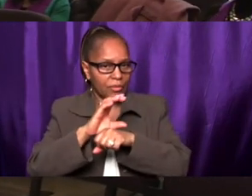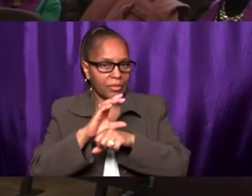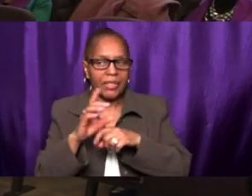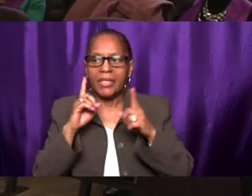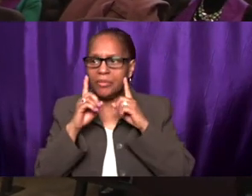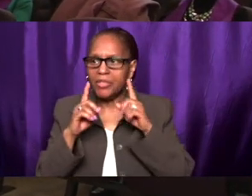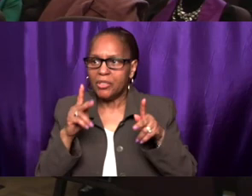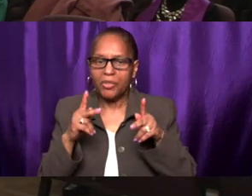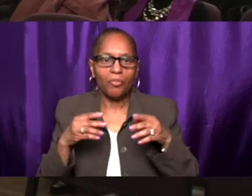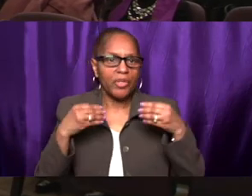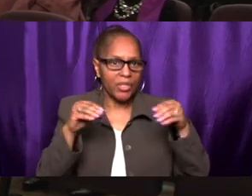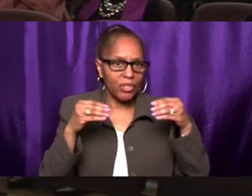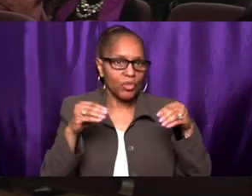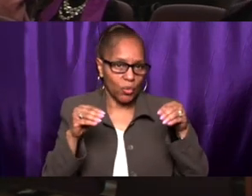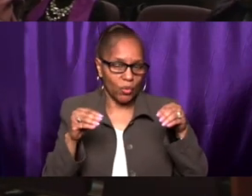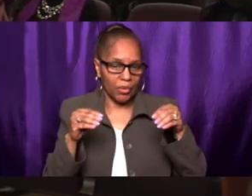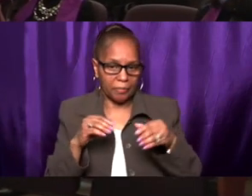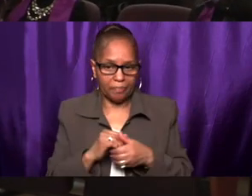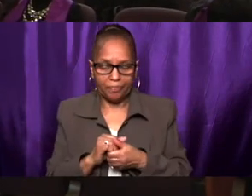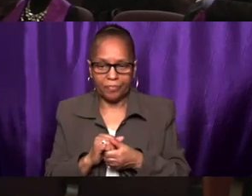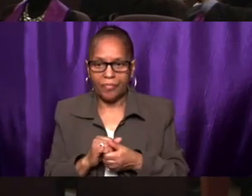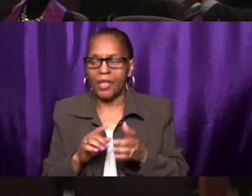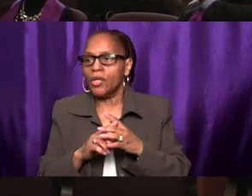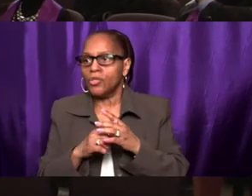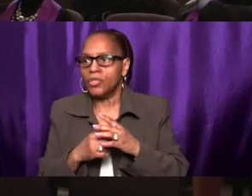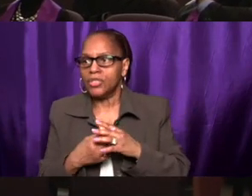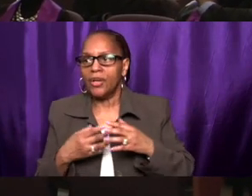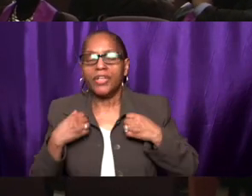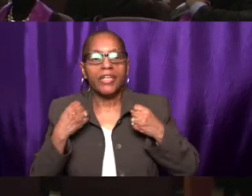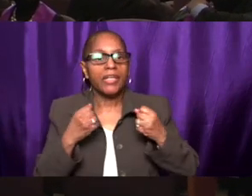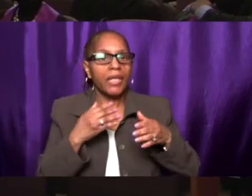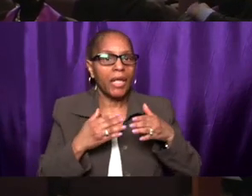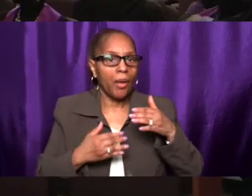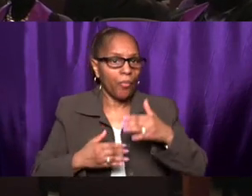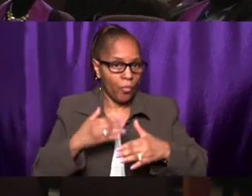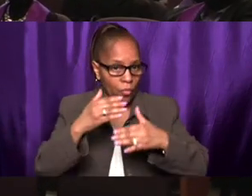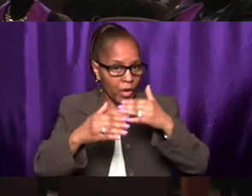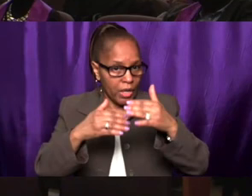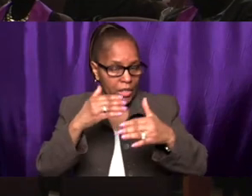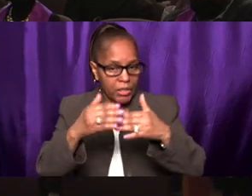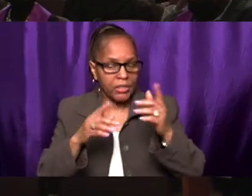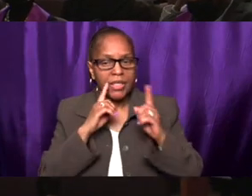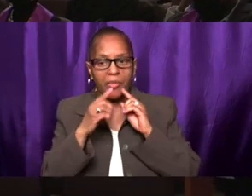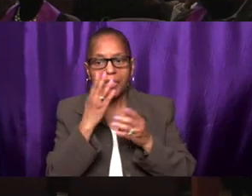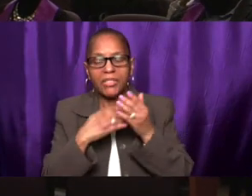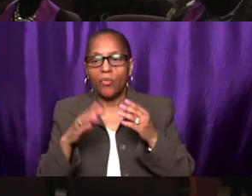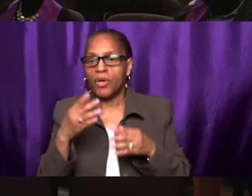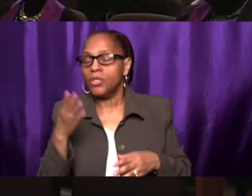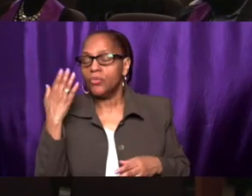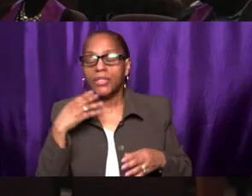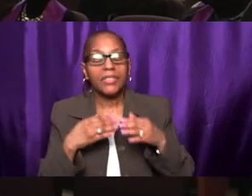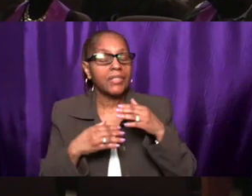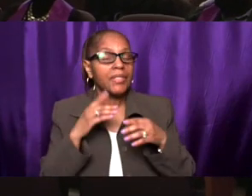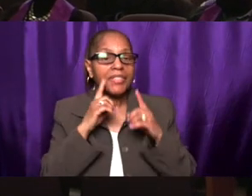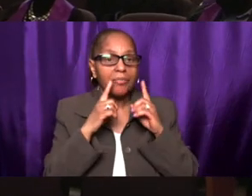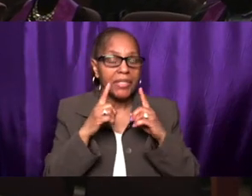Speak to folk in the store. You're starting their healing process to believe. Speak to somebody you wasn't speaking to.